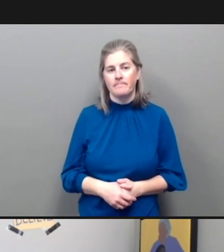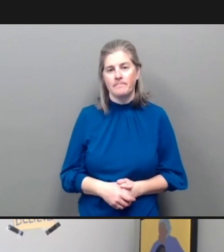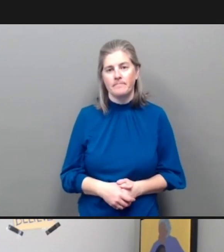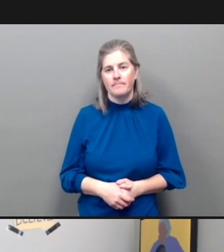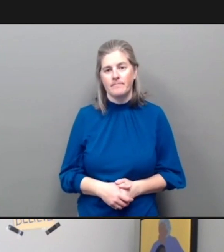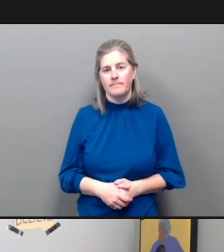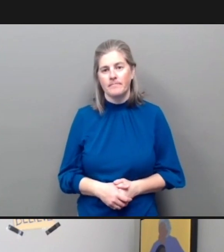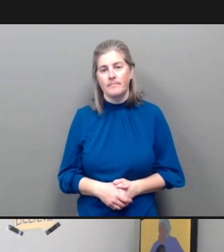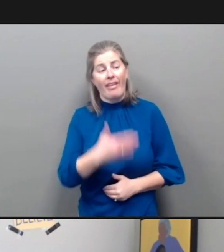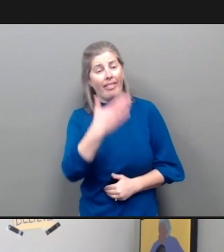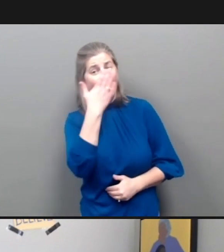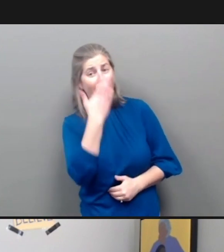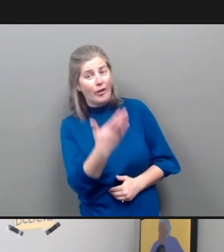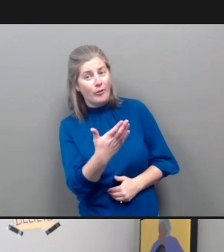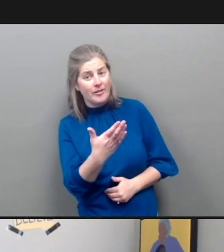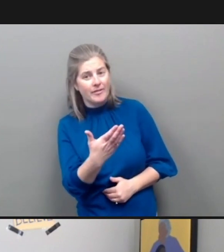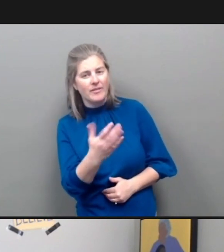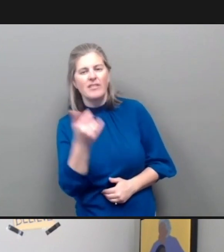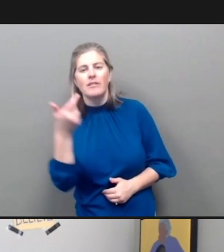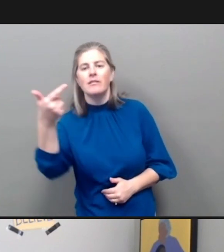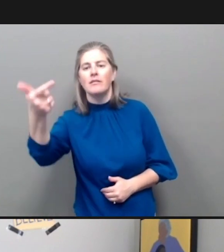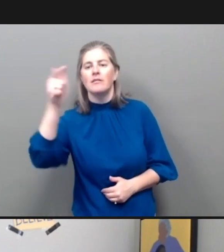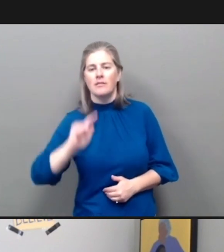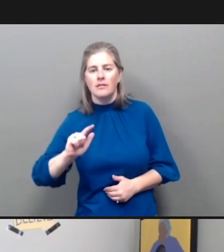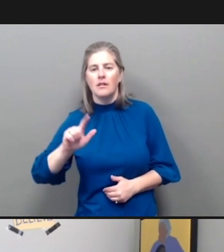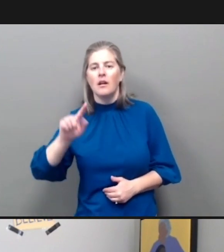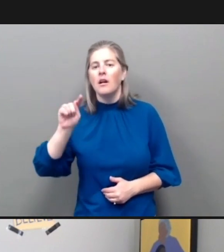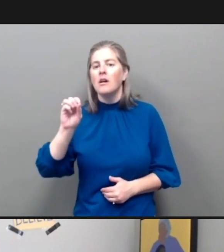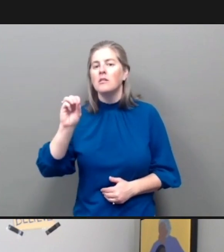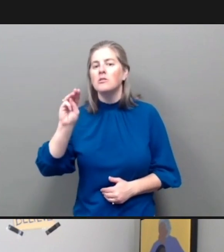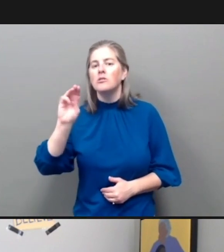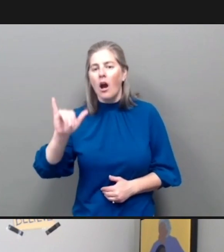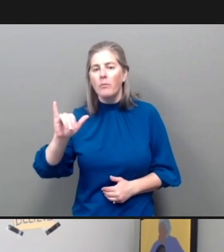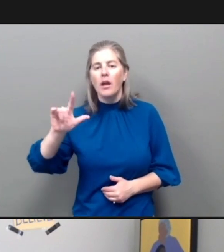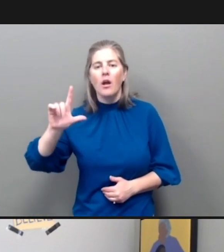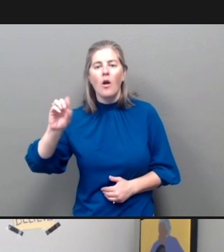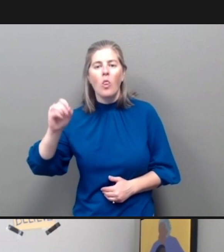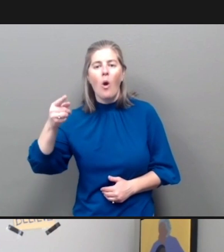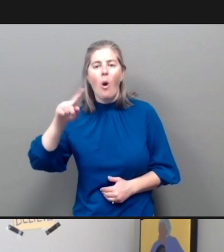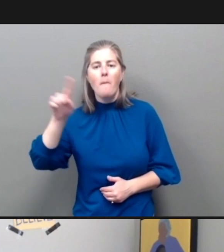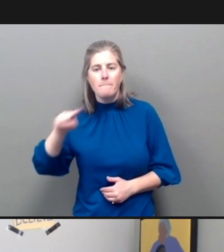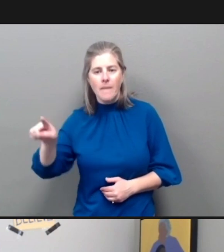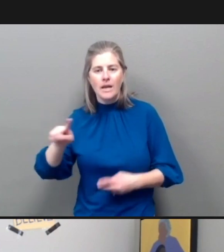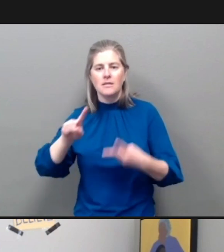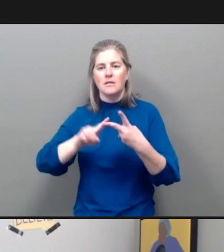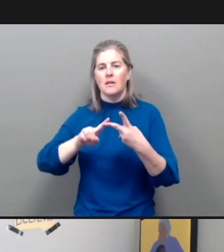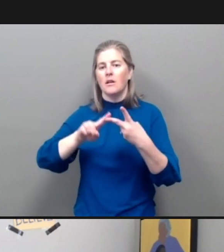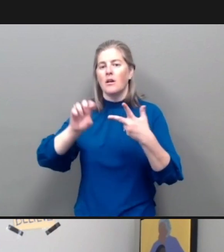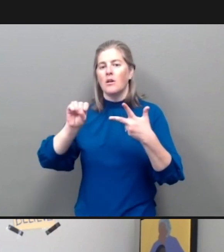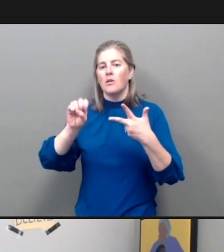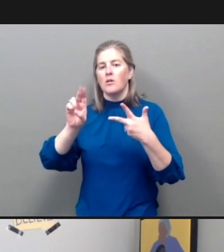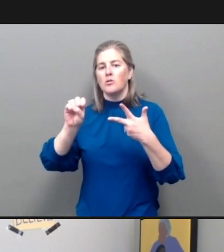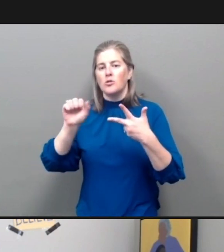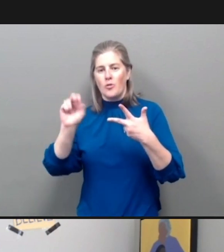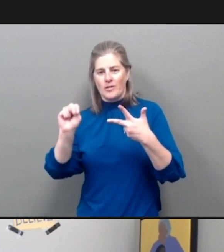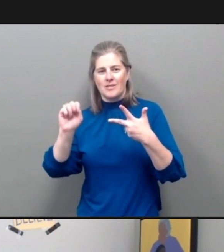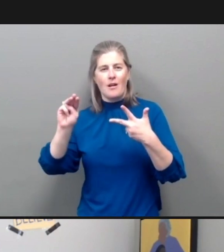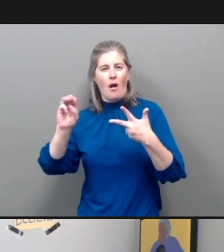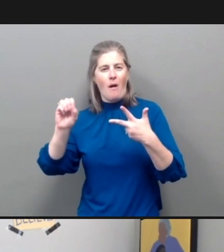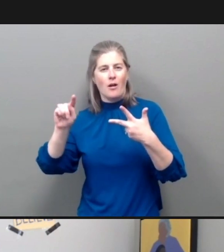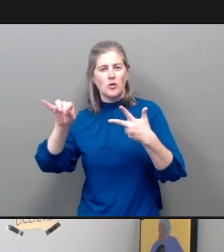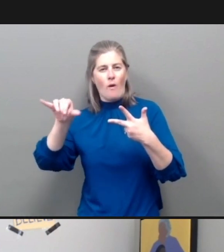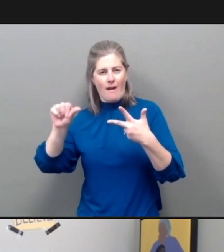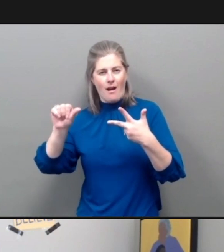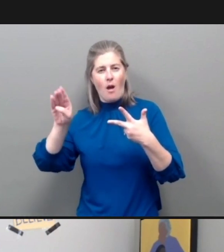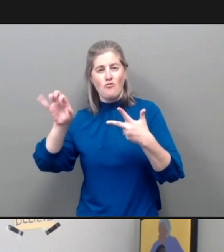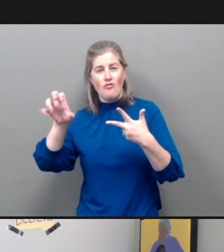Okay, thanks so much. Next, we will turn to Tommy Lopez, followed by Susan Montoya Bryan, and then it looks like Chris Mckee, you've raised your hand again, so